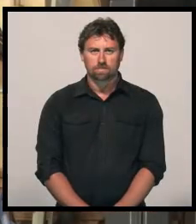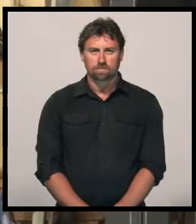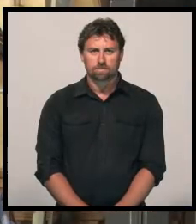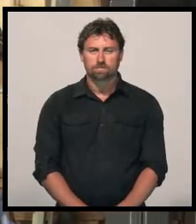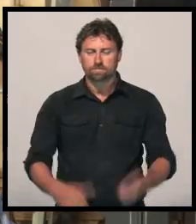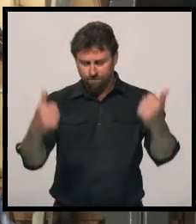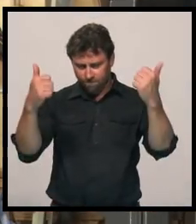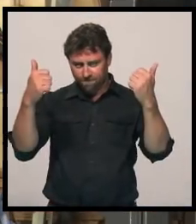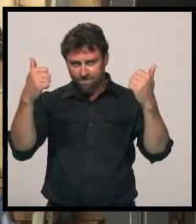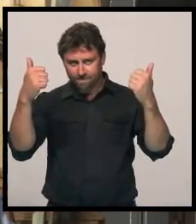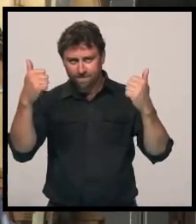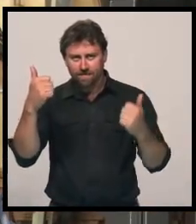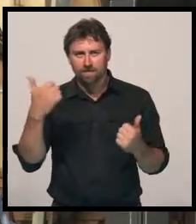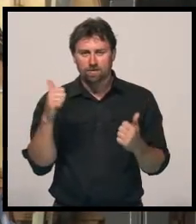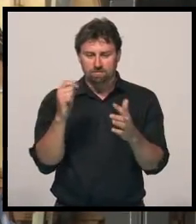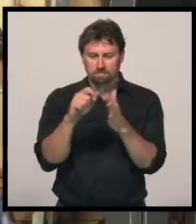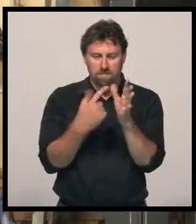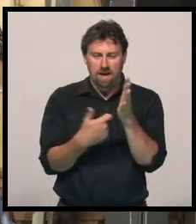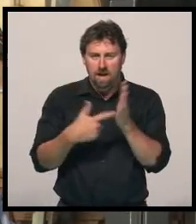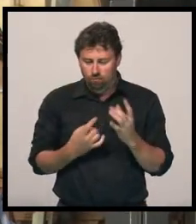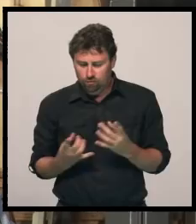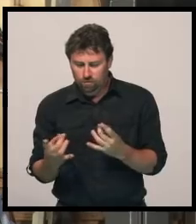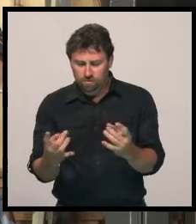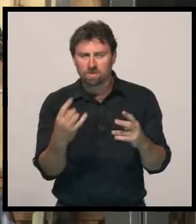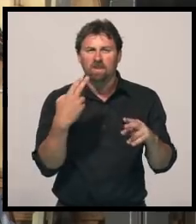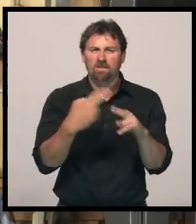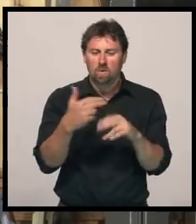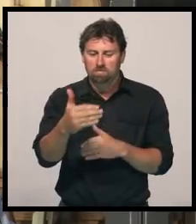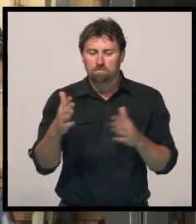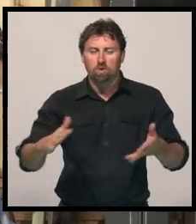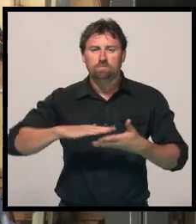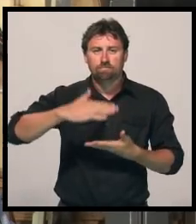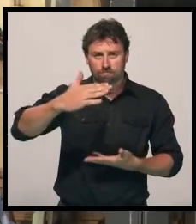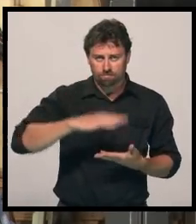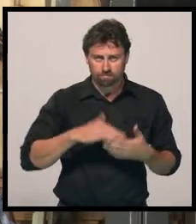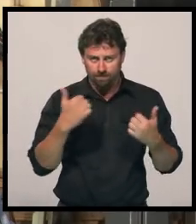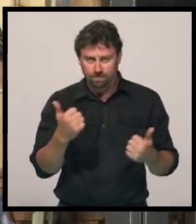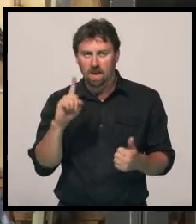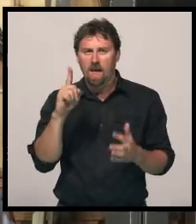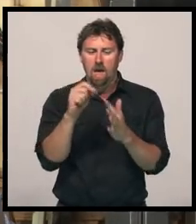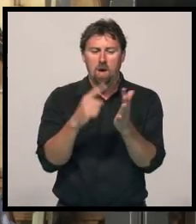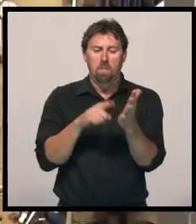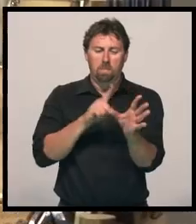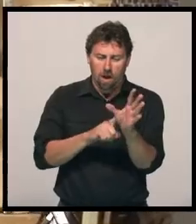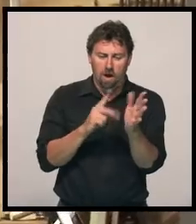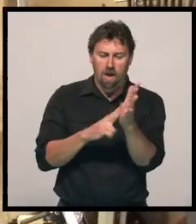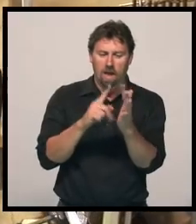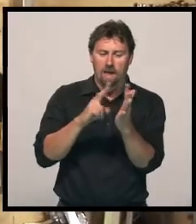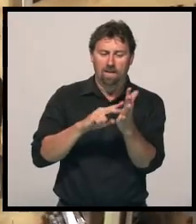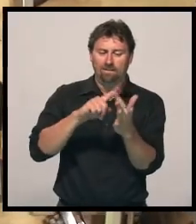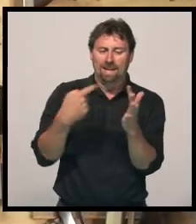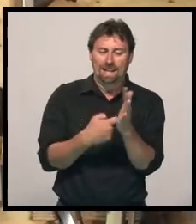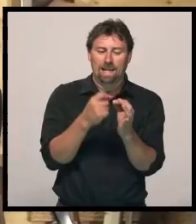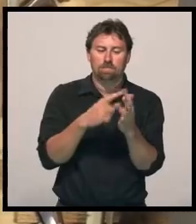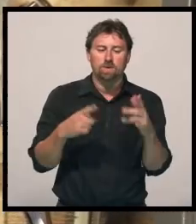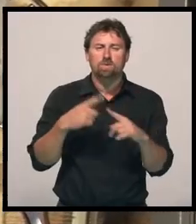Well, that's taken care of all the parts for the timber box. Now we're moving on to the ply and veneer box. As you can see, I've got all the